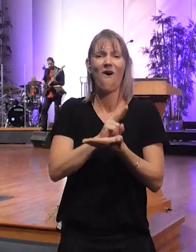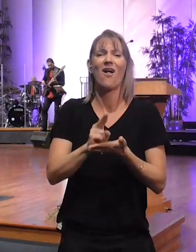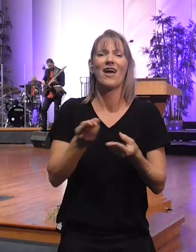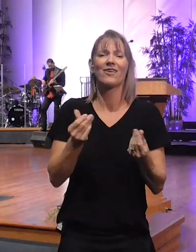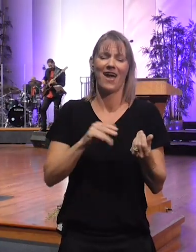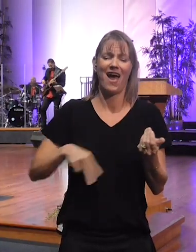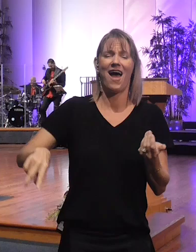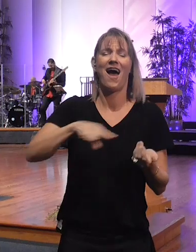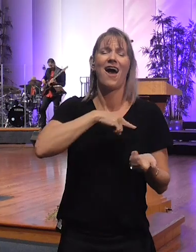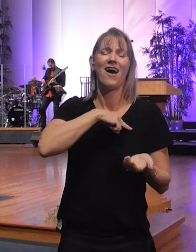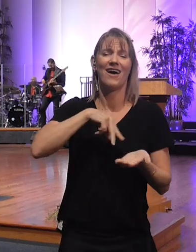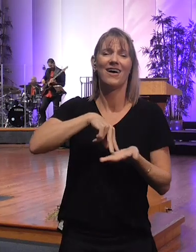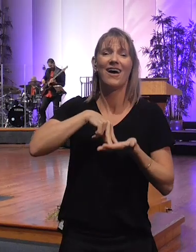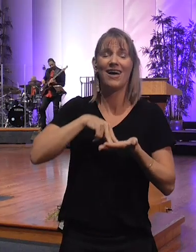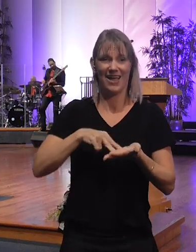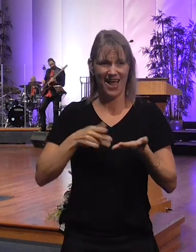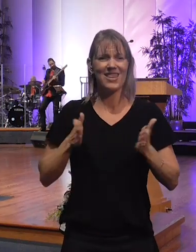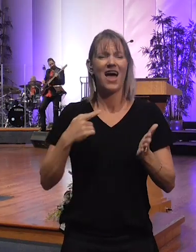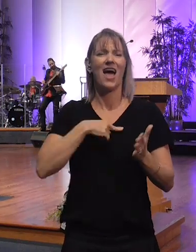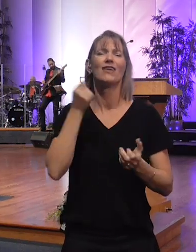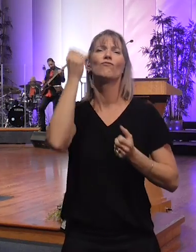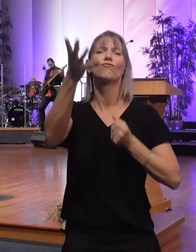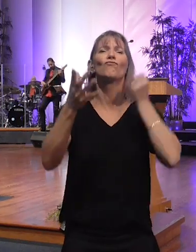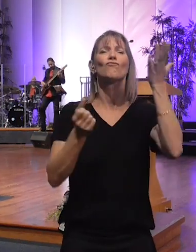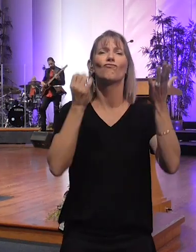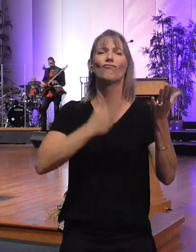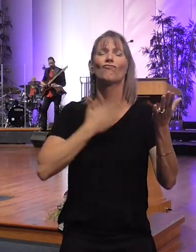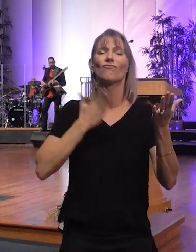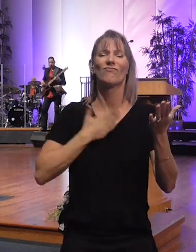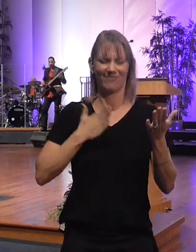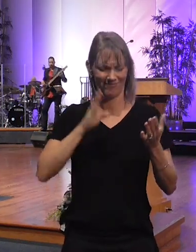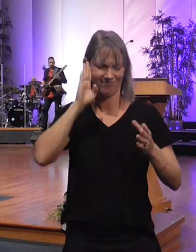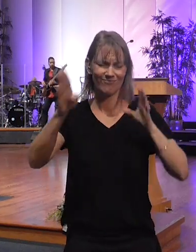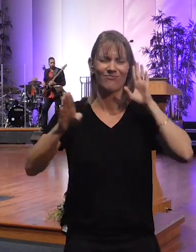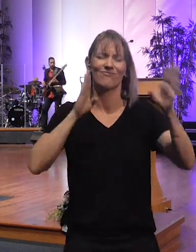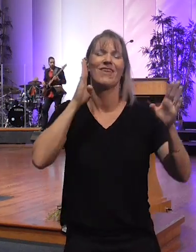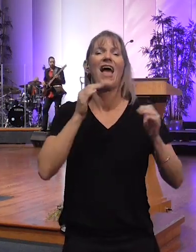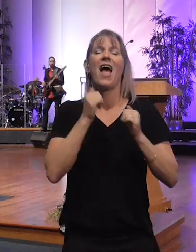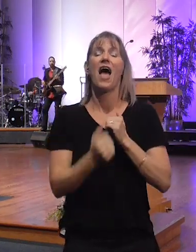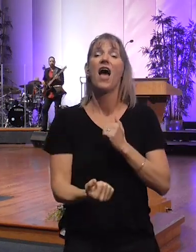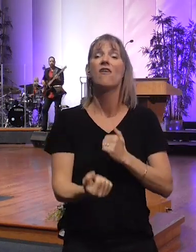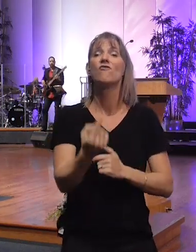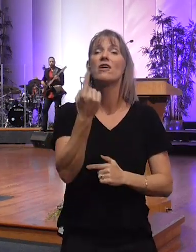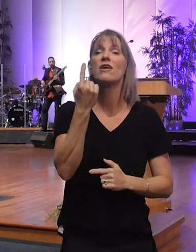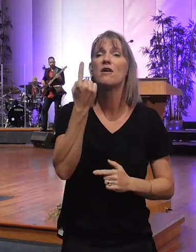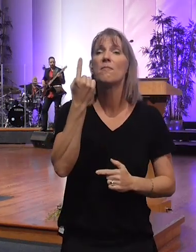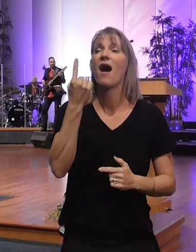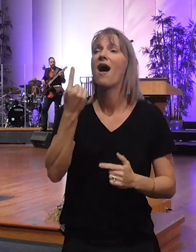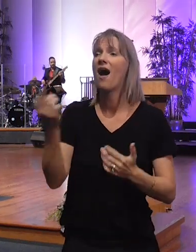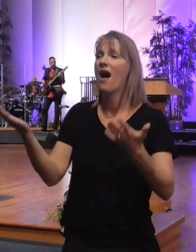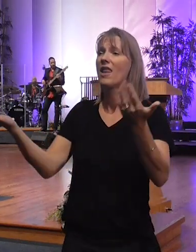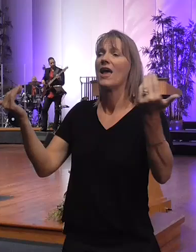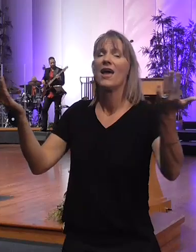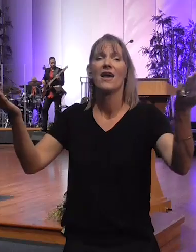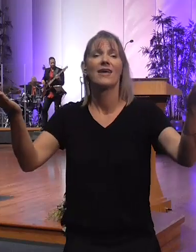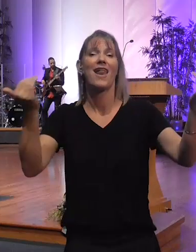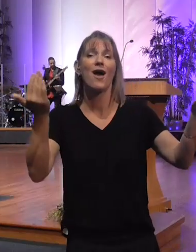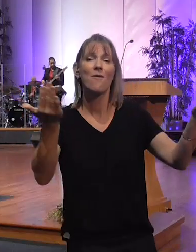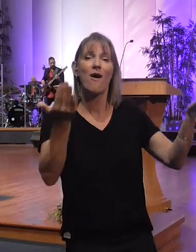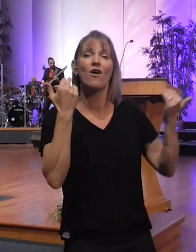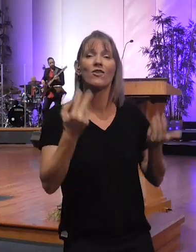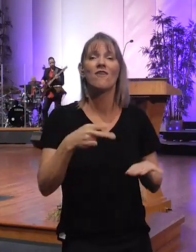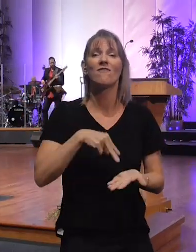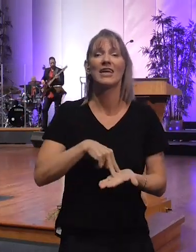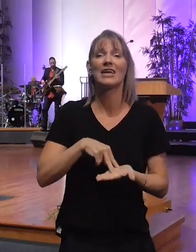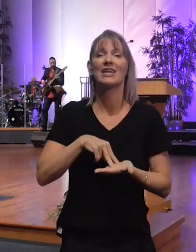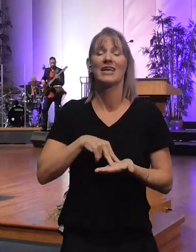holy ground. Let us make a joyful sound and say, hey, hey, hey, hey. Everybody,